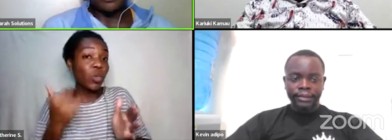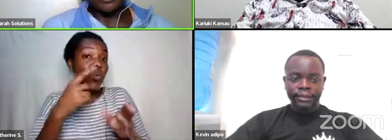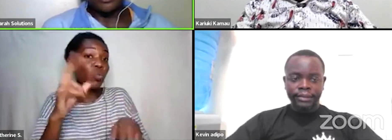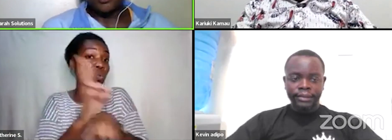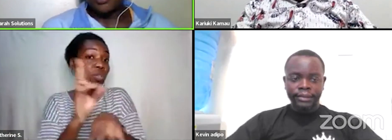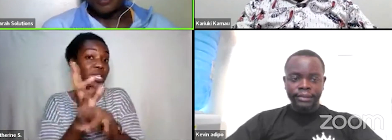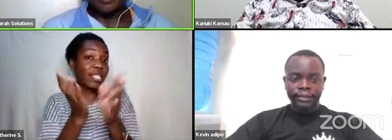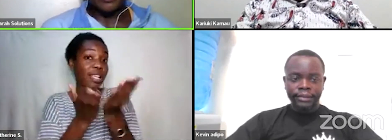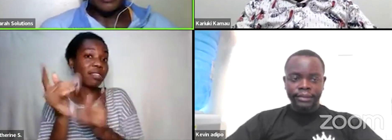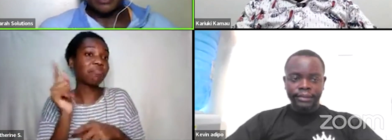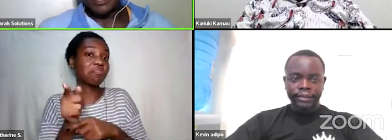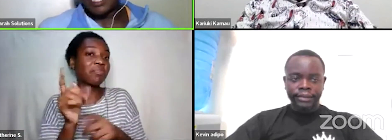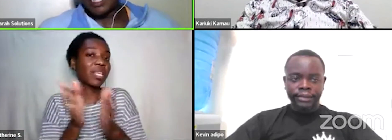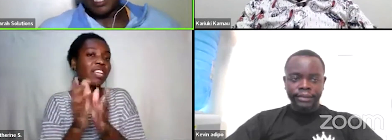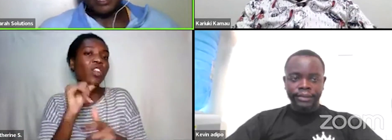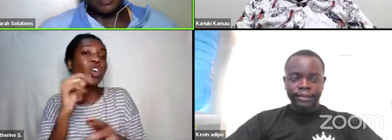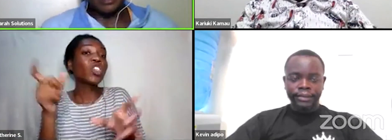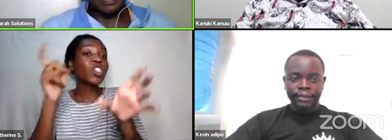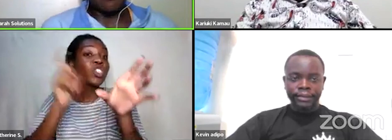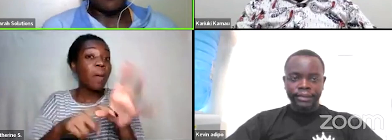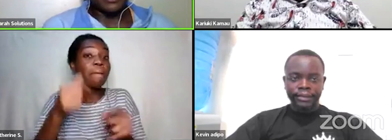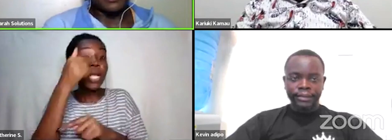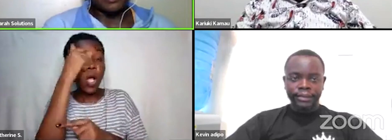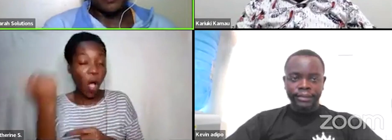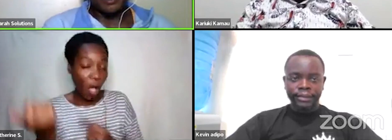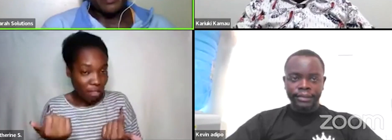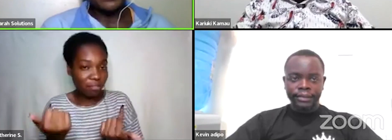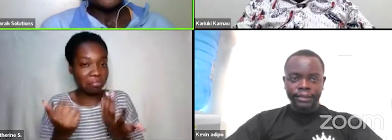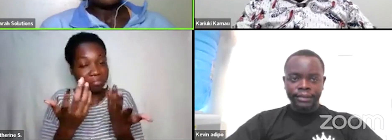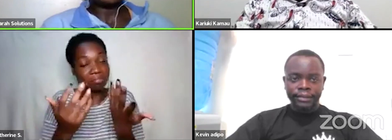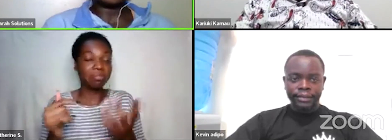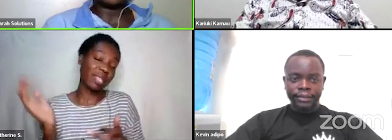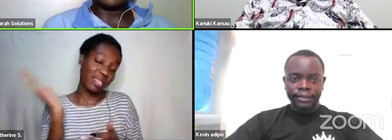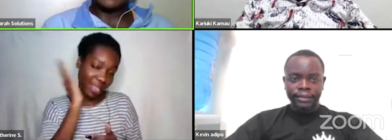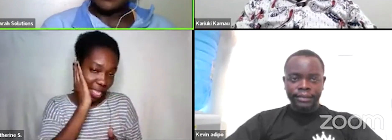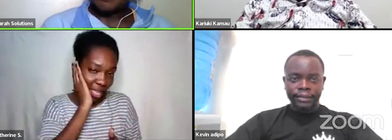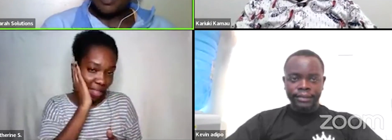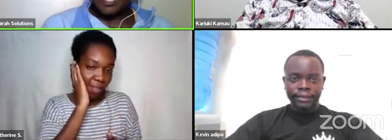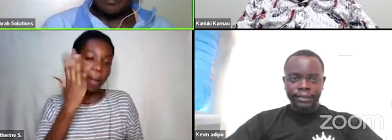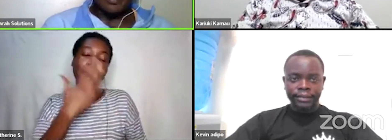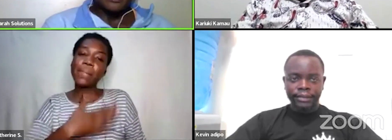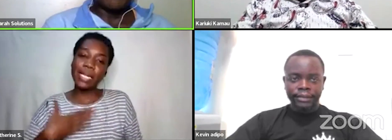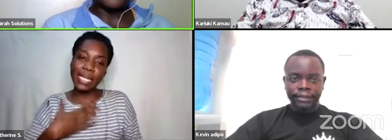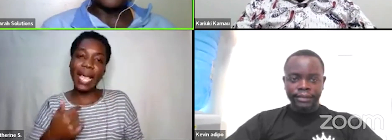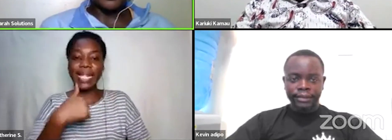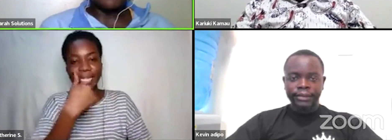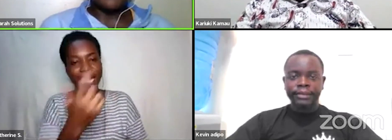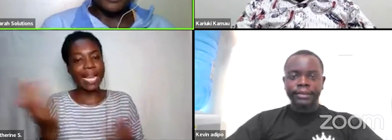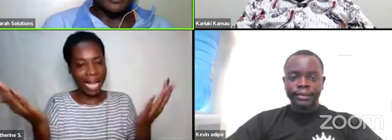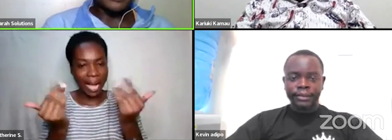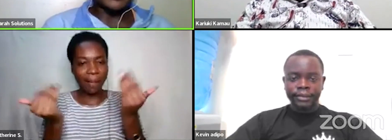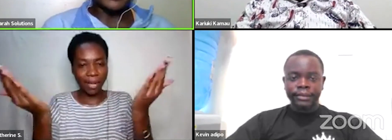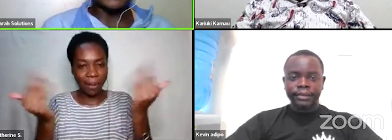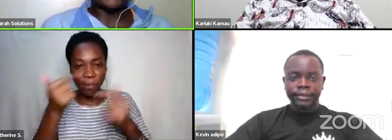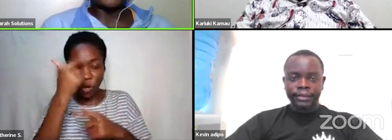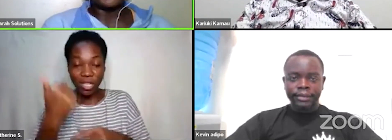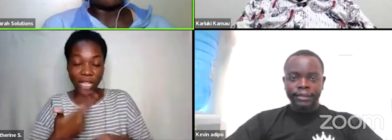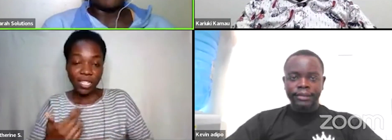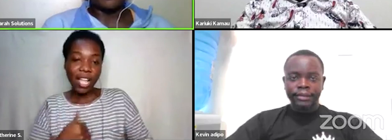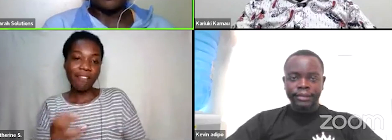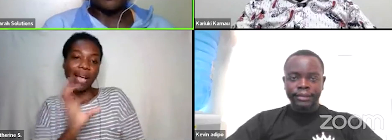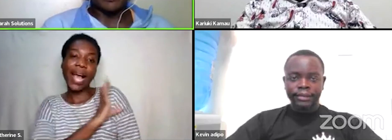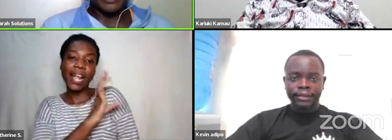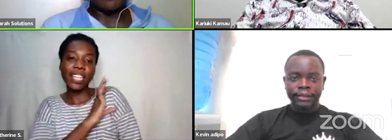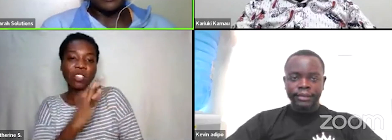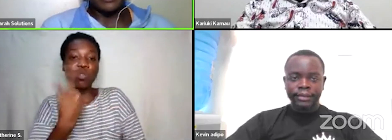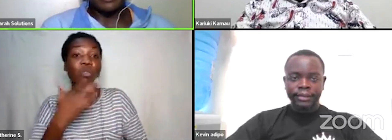and they don't join because they have hearing impairment, please tell them to come, because we have Catherine Sidandi who will